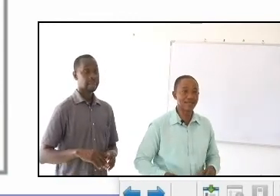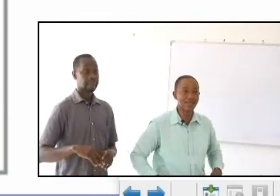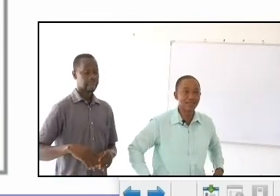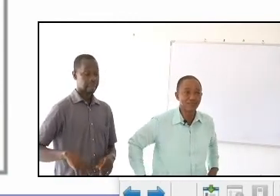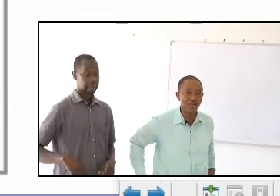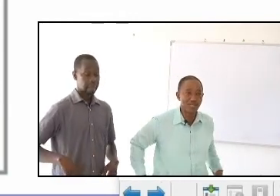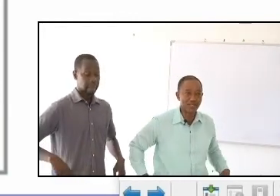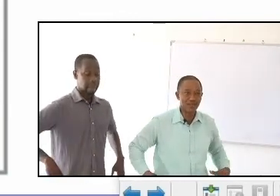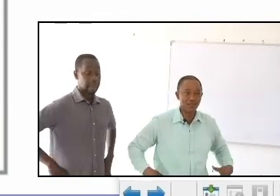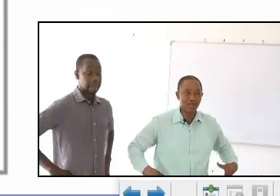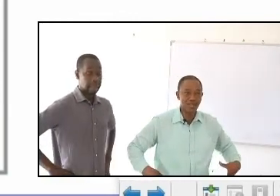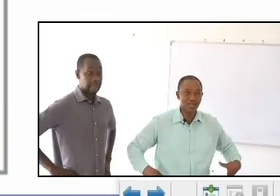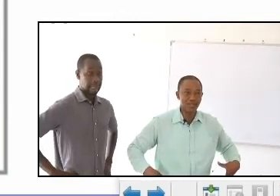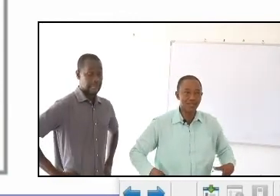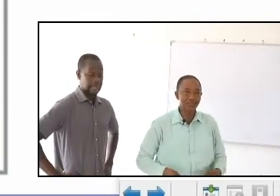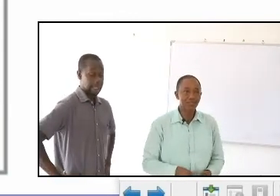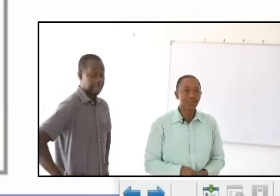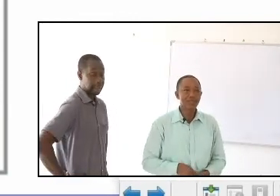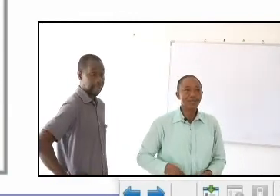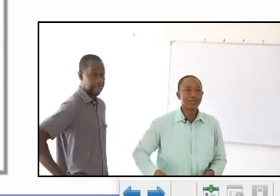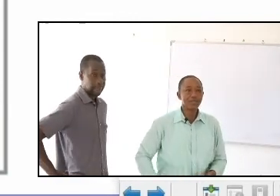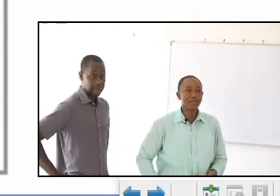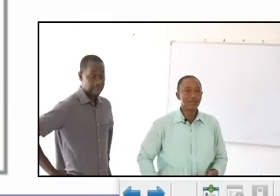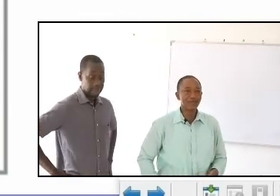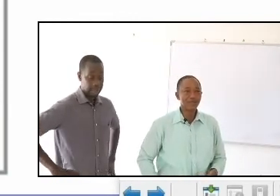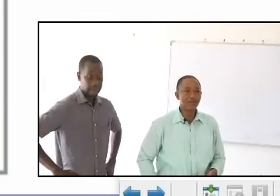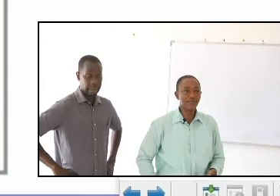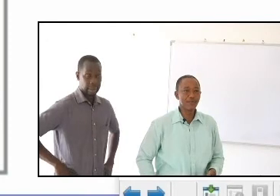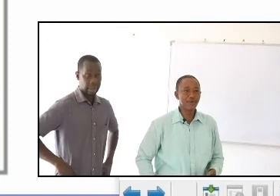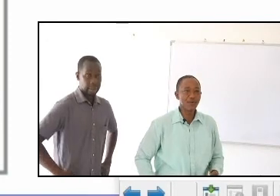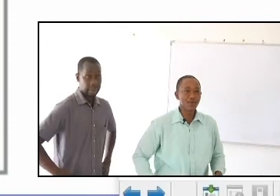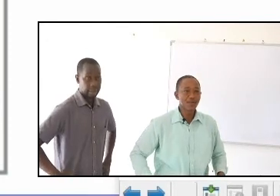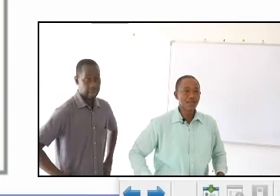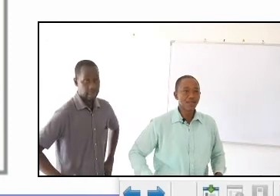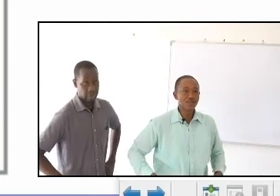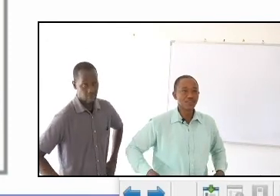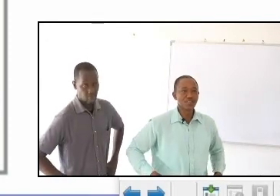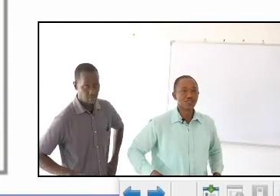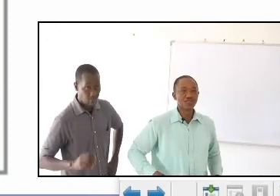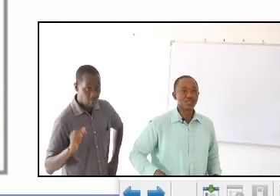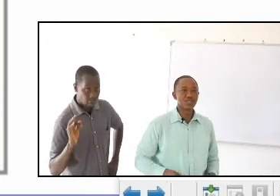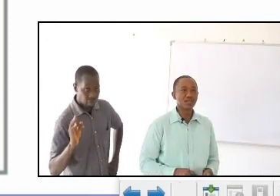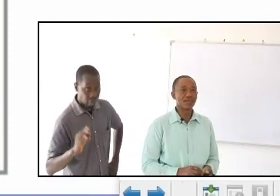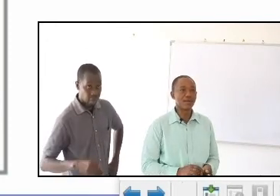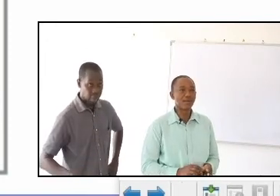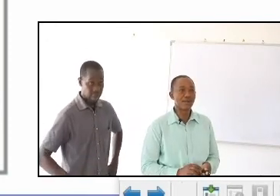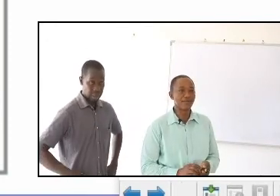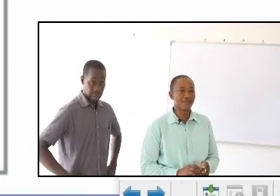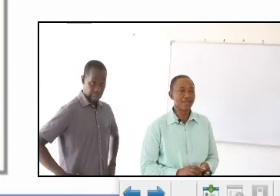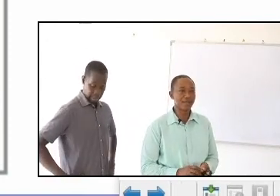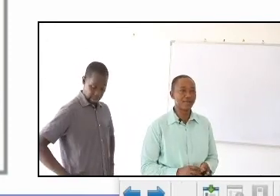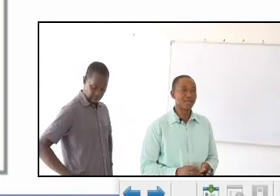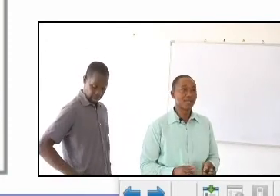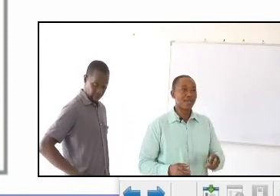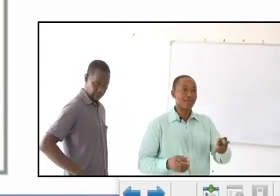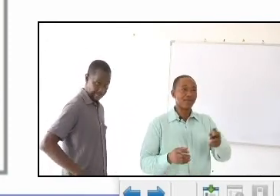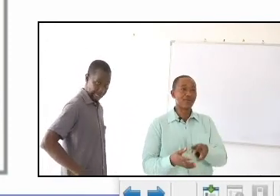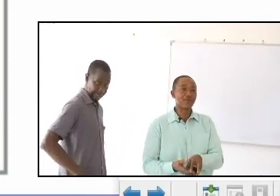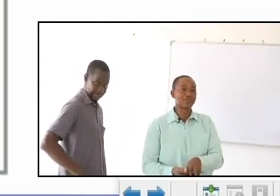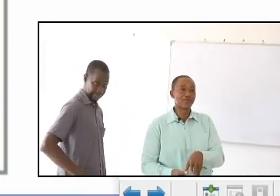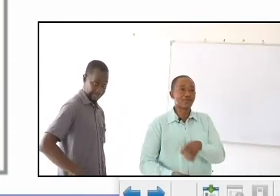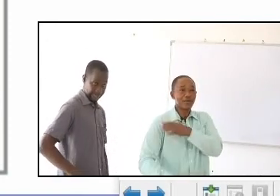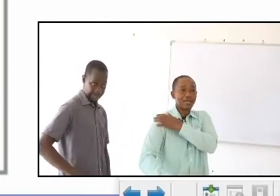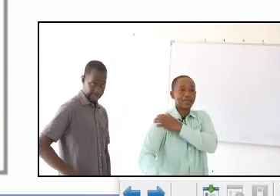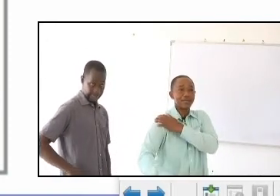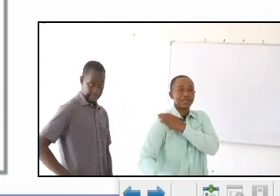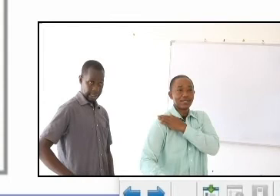hind limb joint, wherein the femur is joined to the pelvic girdle. And of